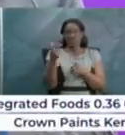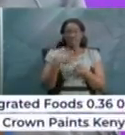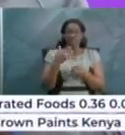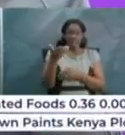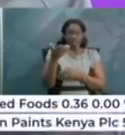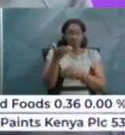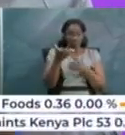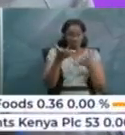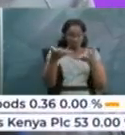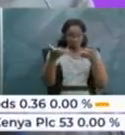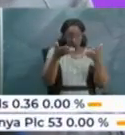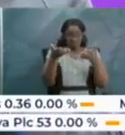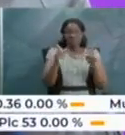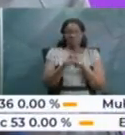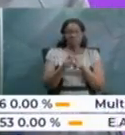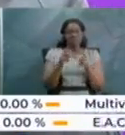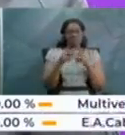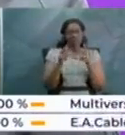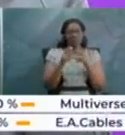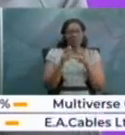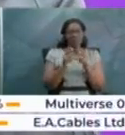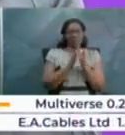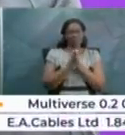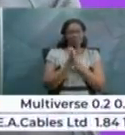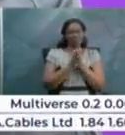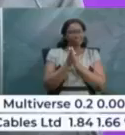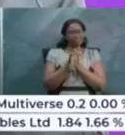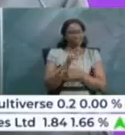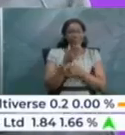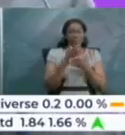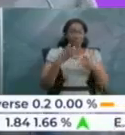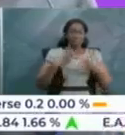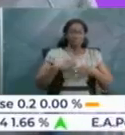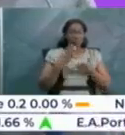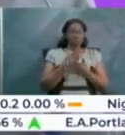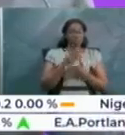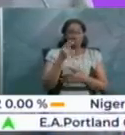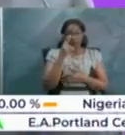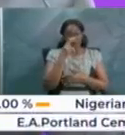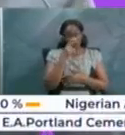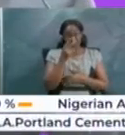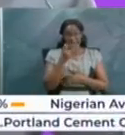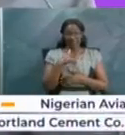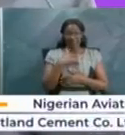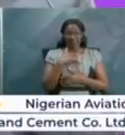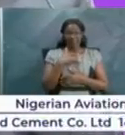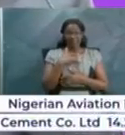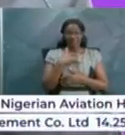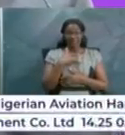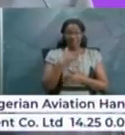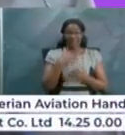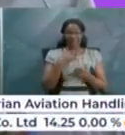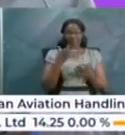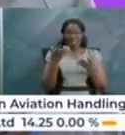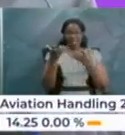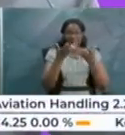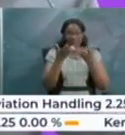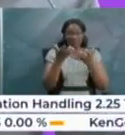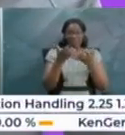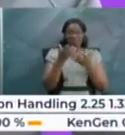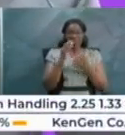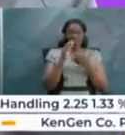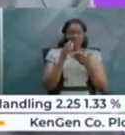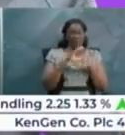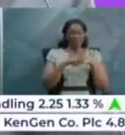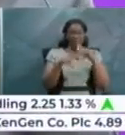filter, which is a really interesting thing. So for some people, it's funny, some people actually feel it having the filter is a bit uncomfortable.